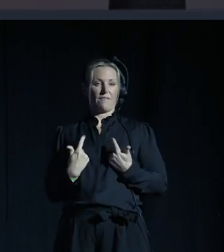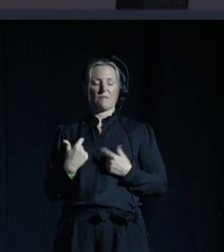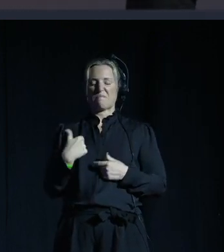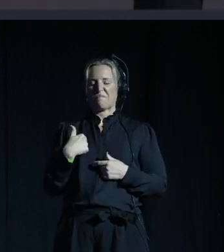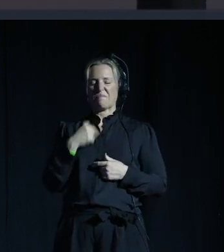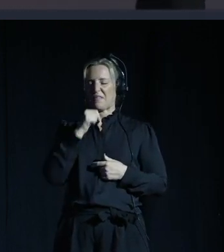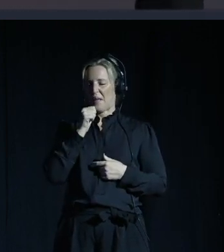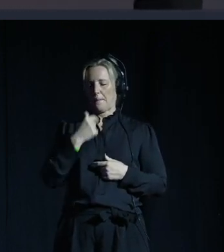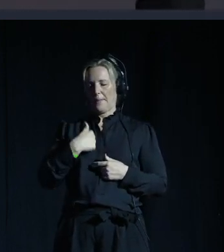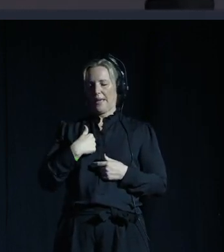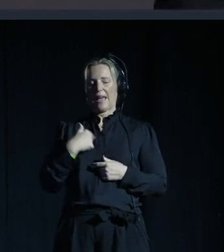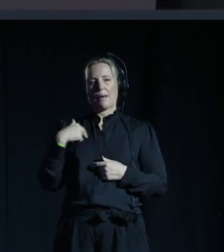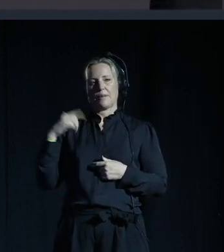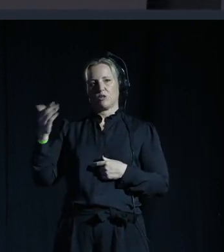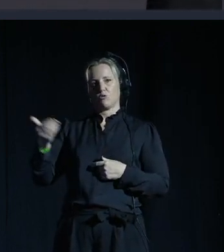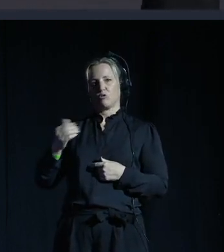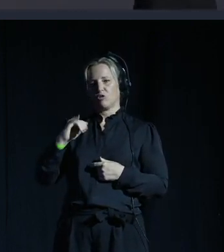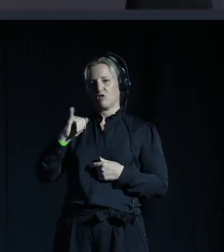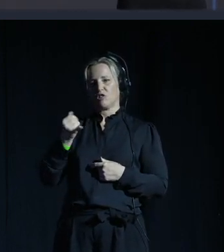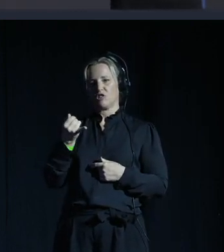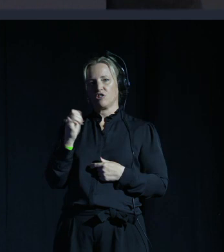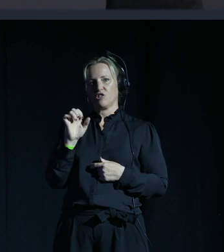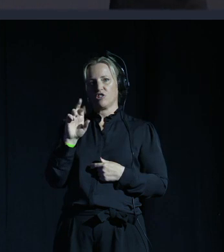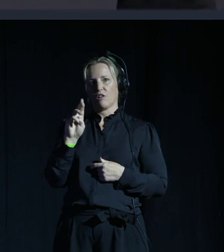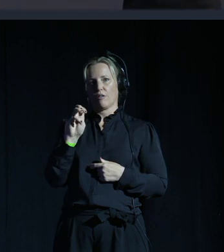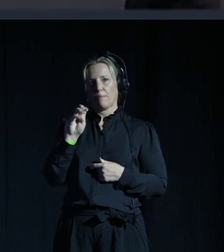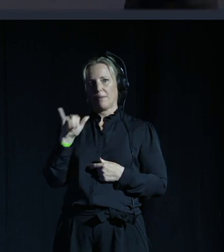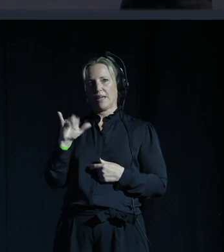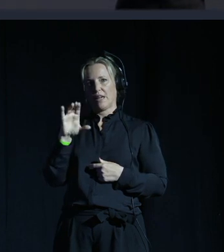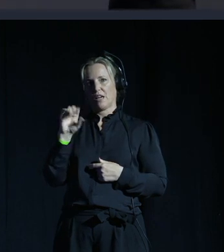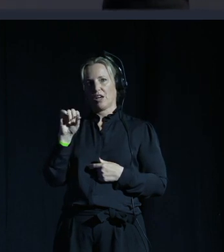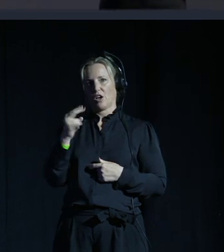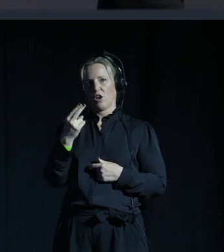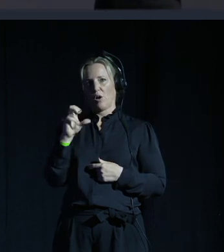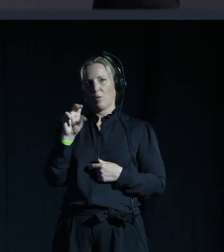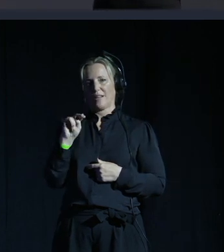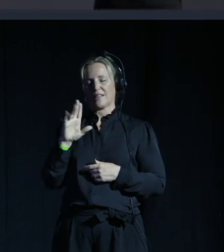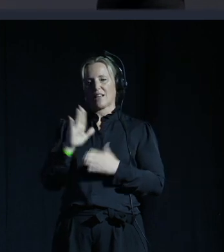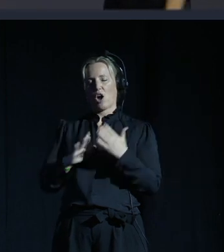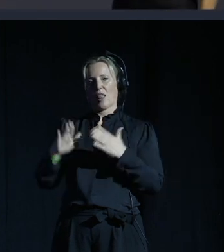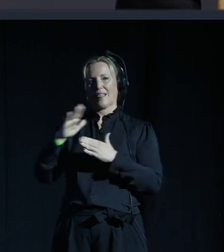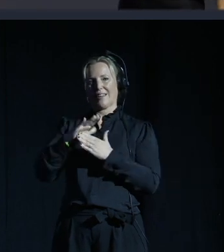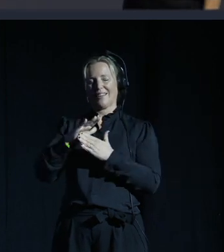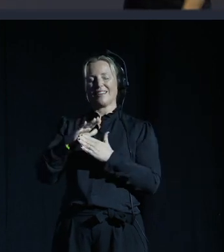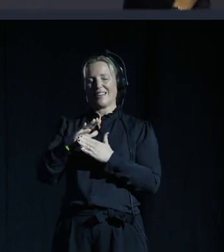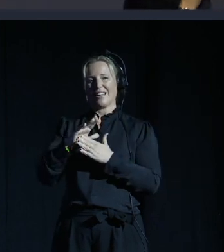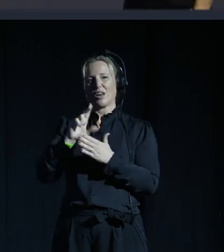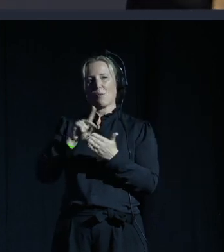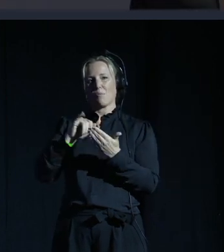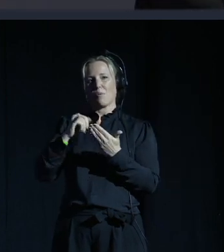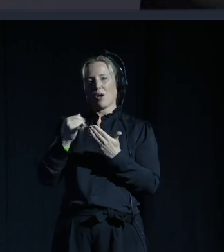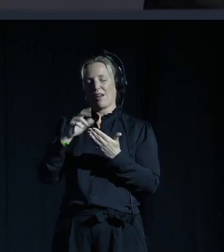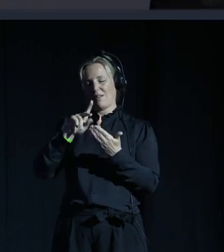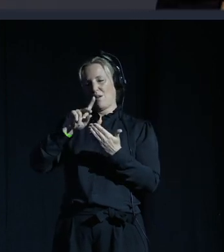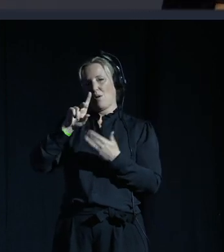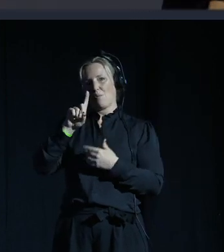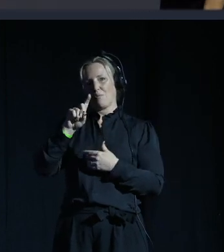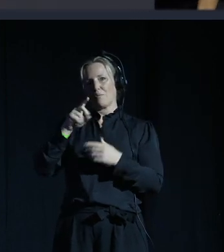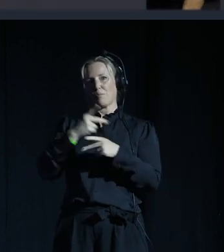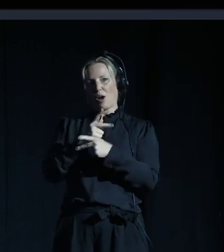I'm actually going to introduce Jeremy Cohen, who's our lead product manager for the mesh. He's going to walk you